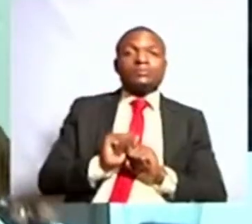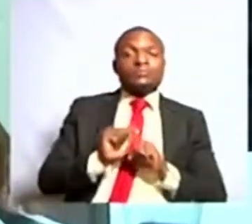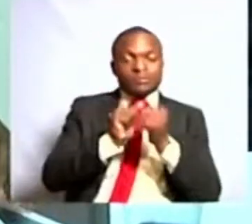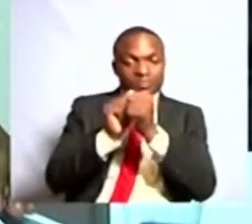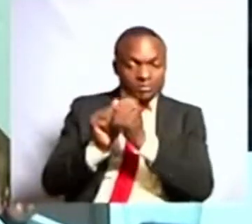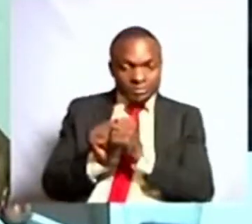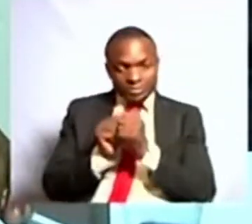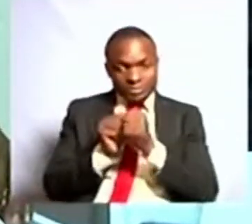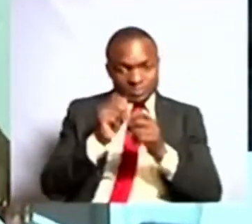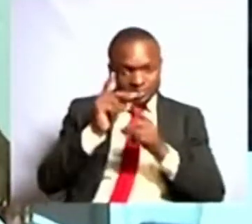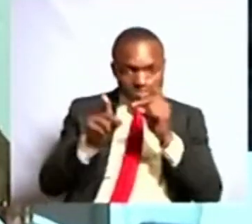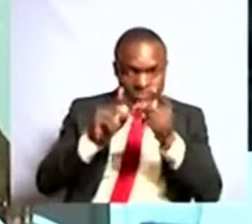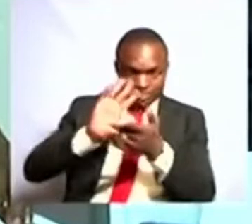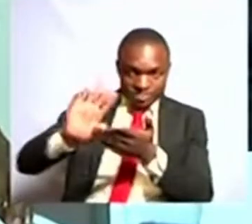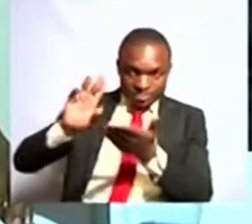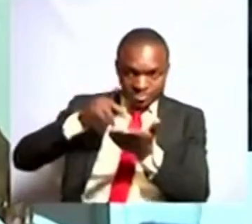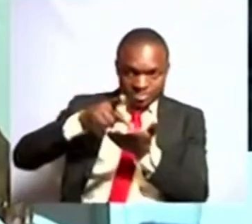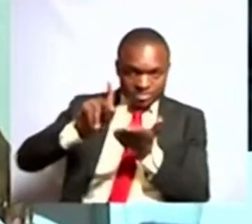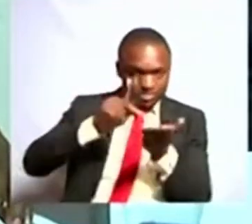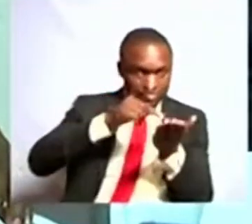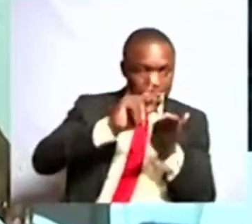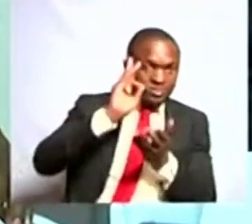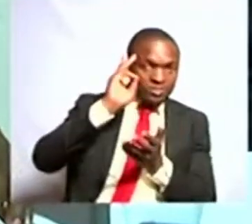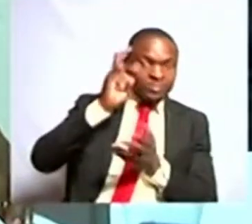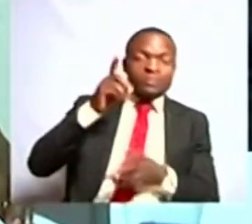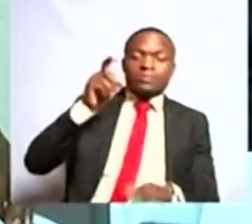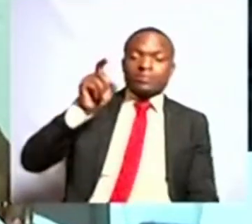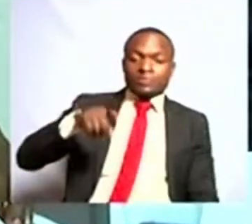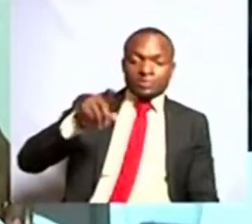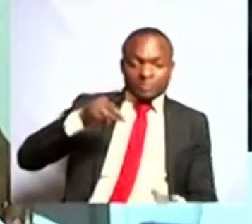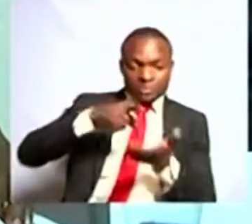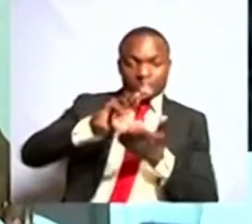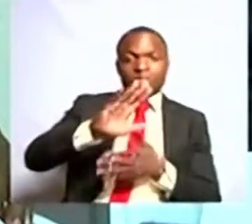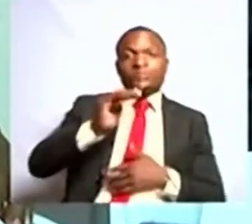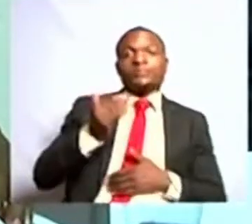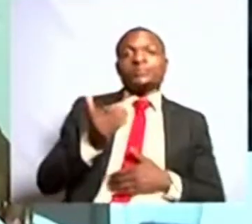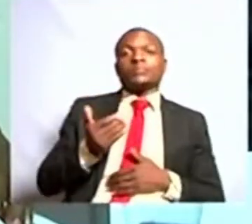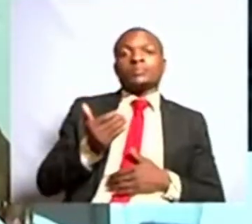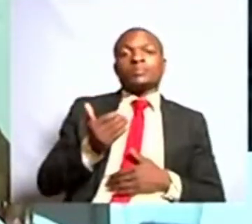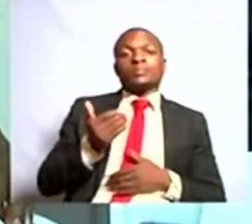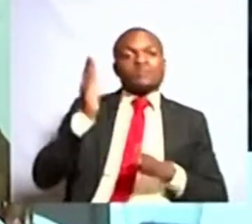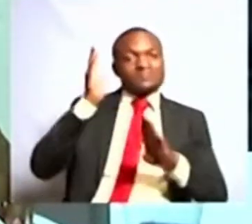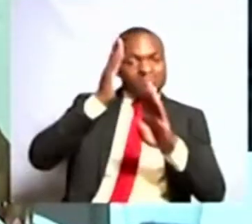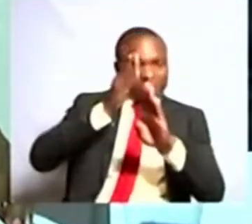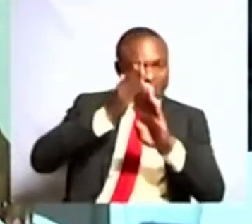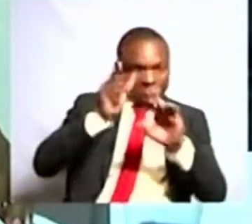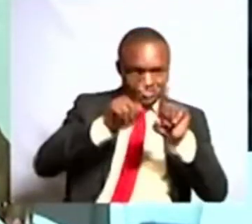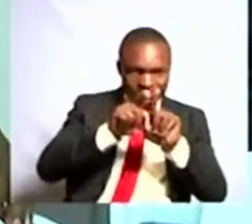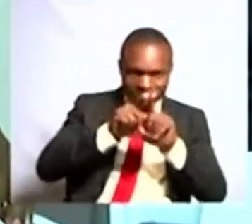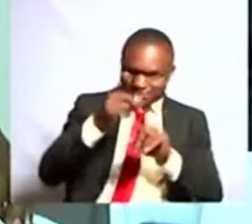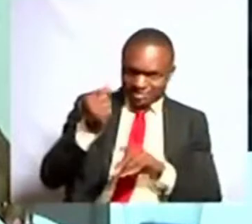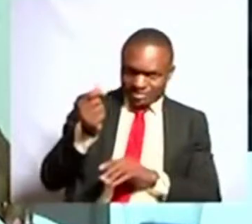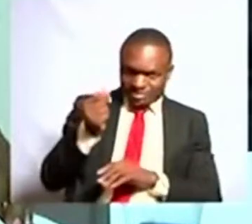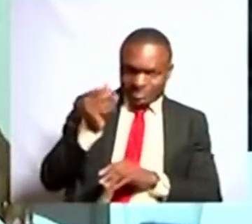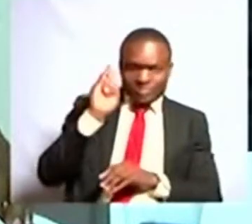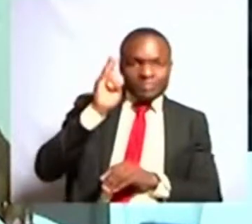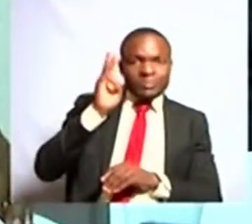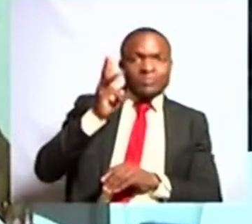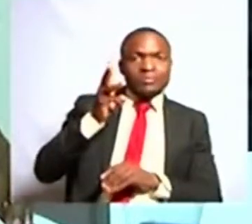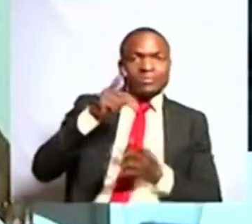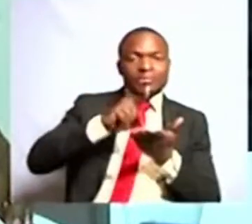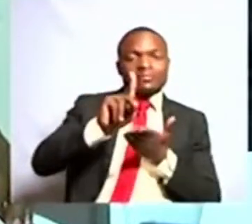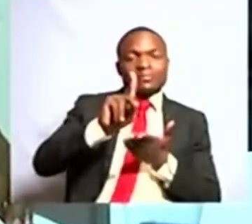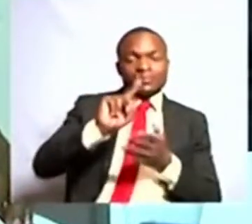the processing of your payment, you'll be required to pay back exactly the same amount which you will be